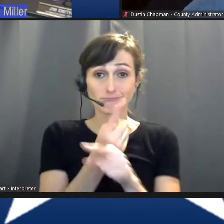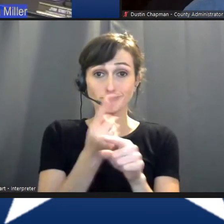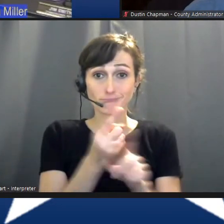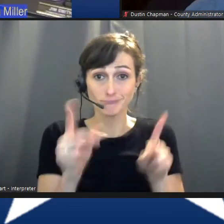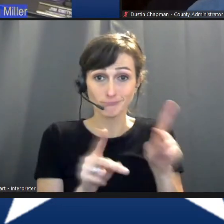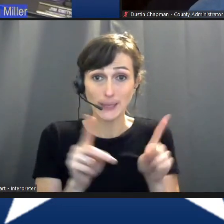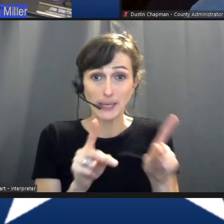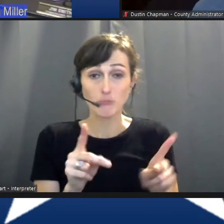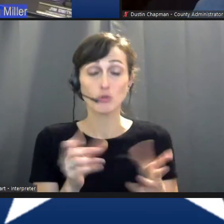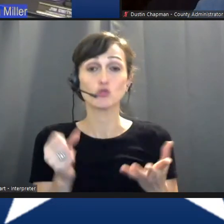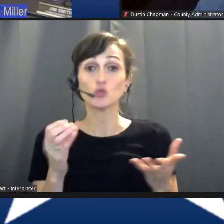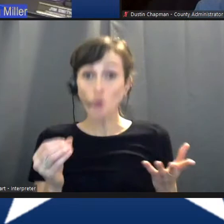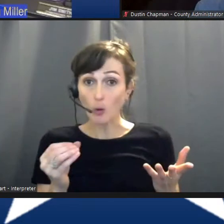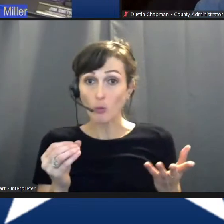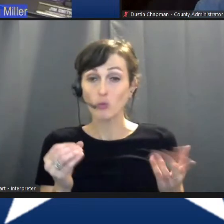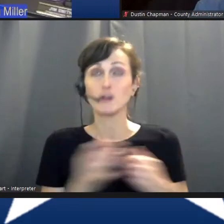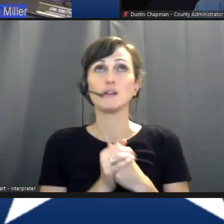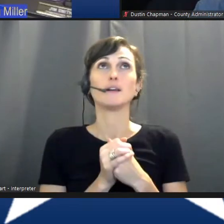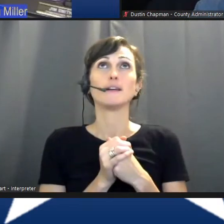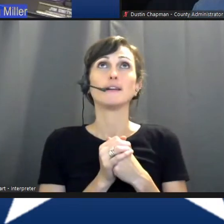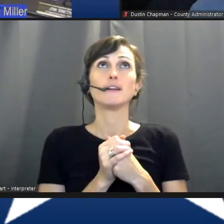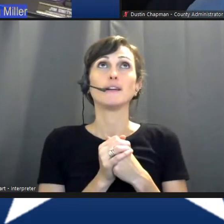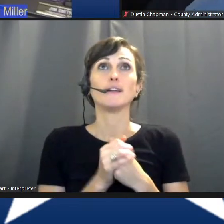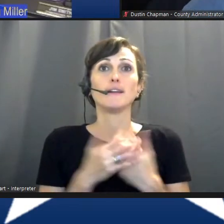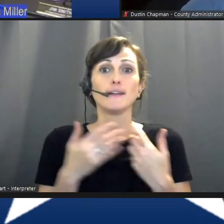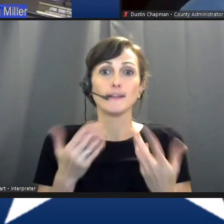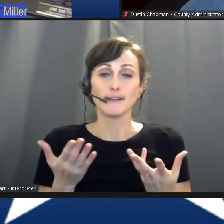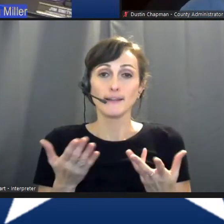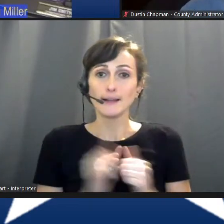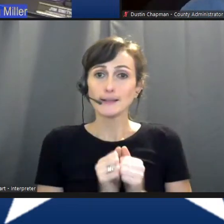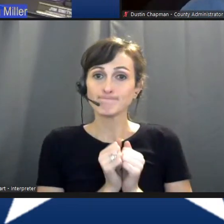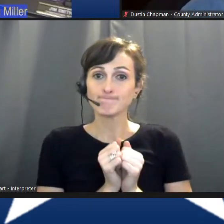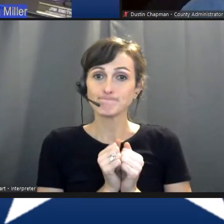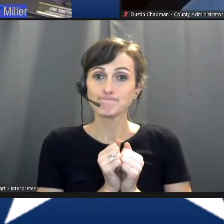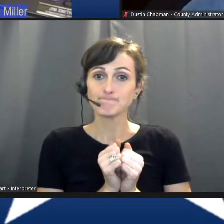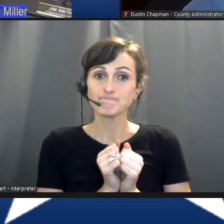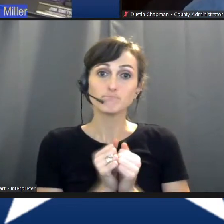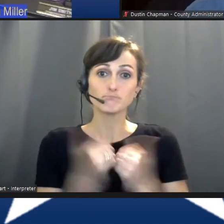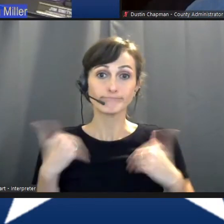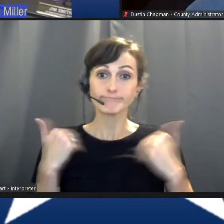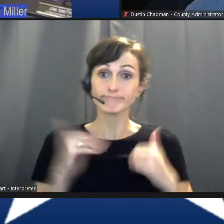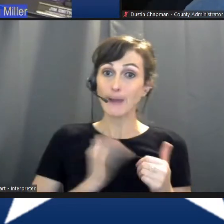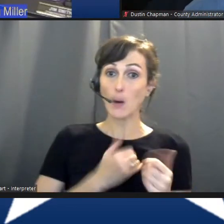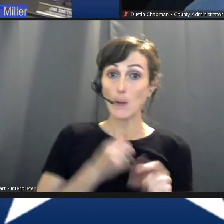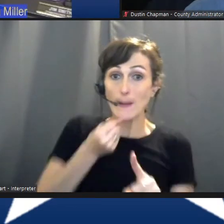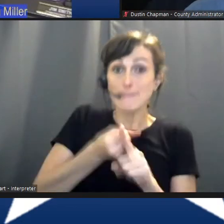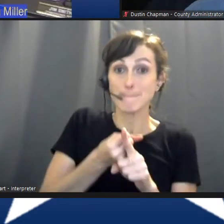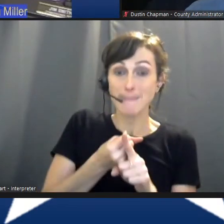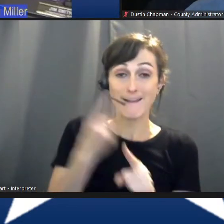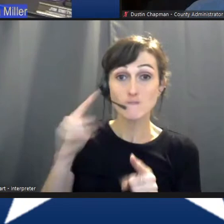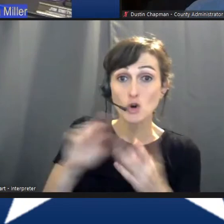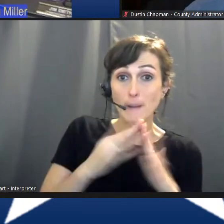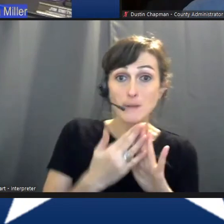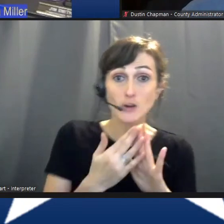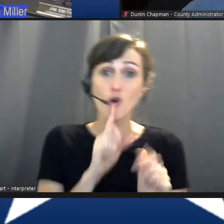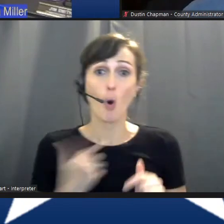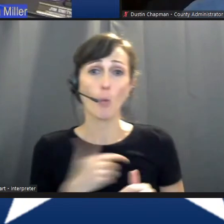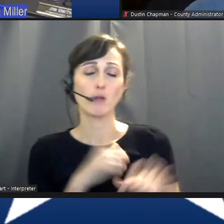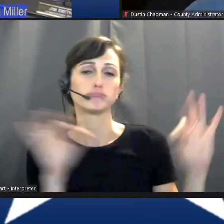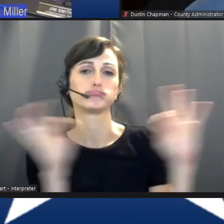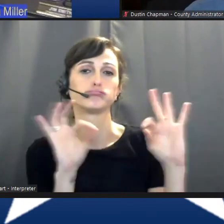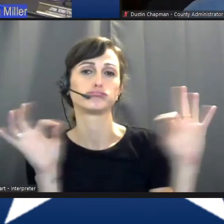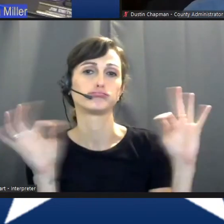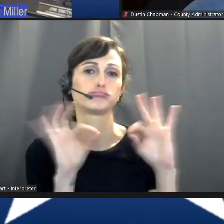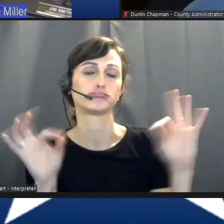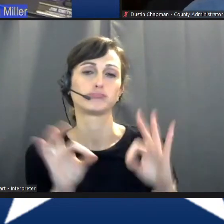are we minimizing the impact we can have for the community with an amount of 2 million, as opposed to